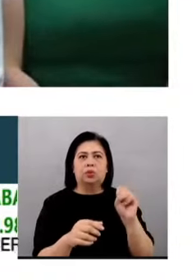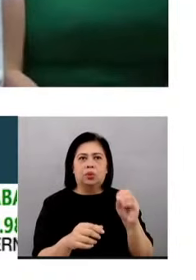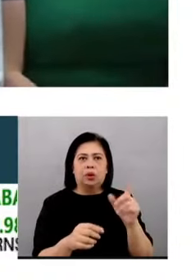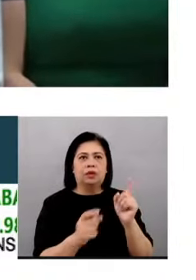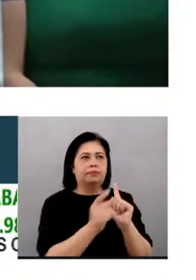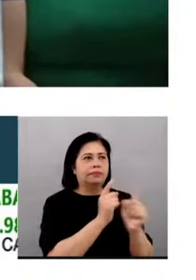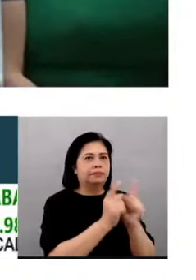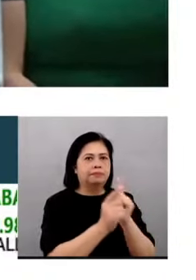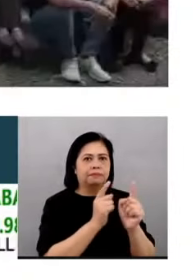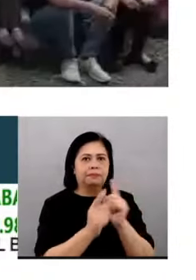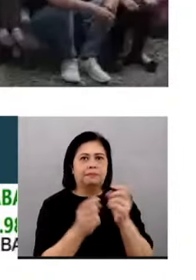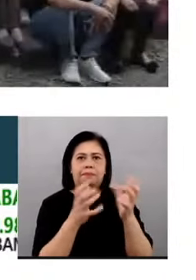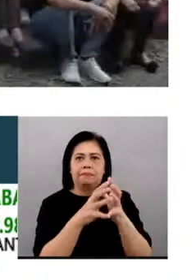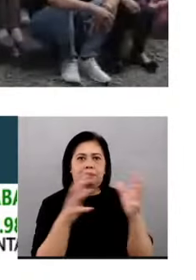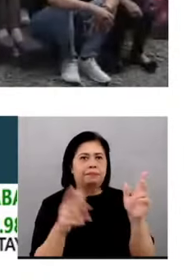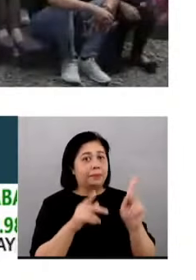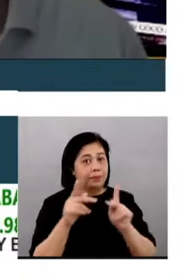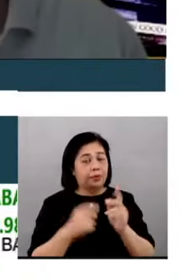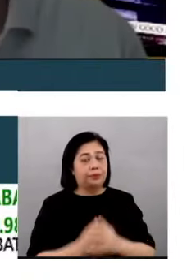lot of people.